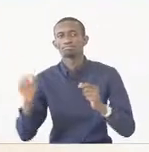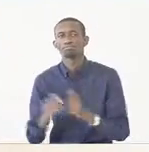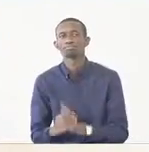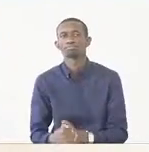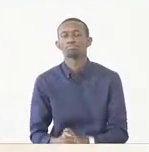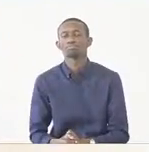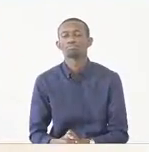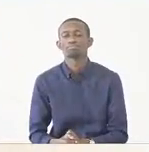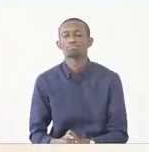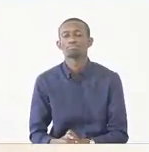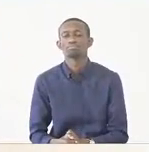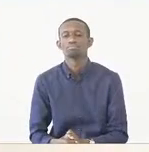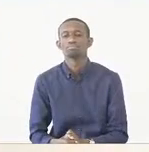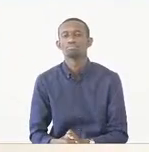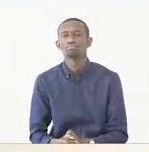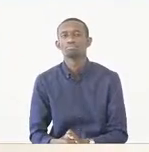along the